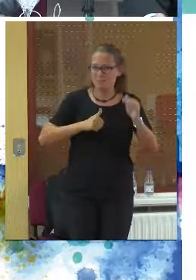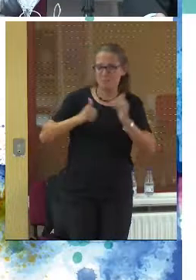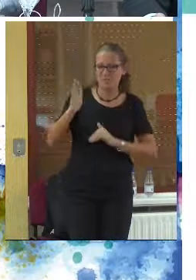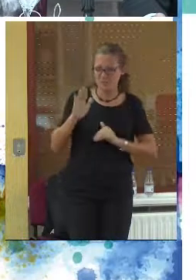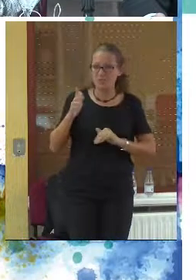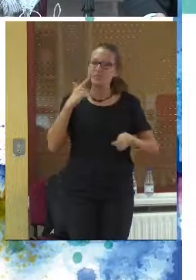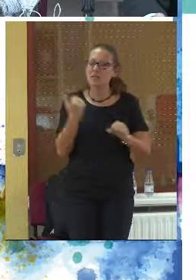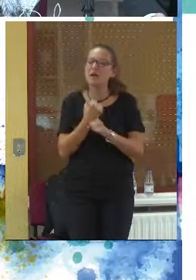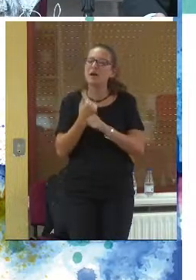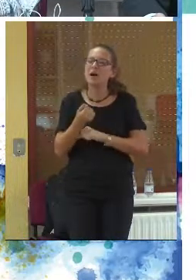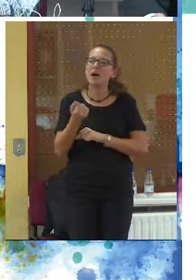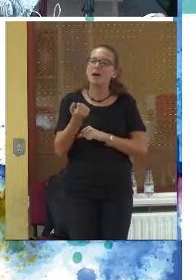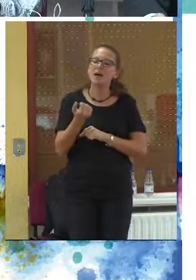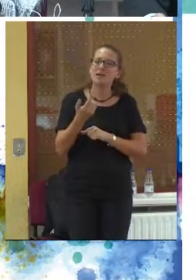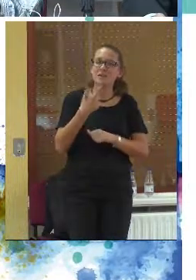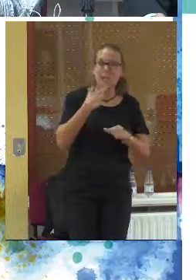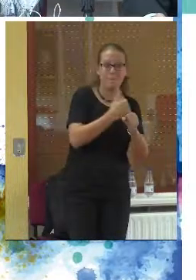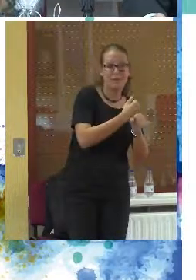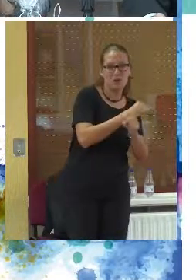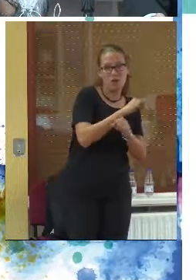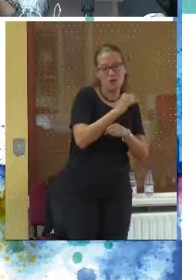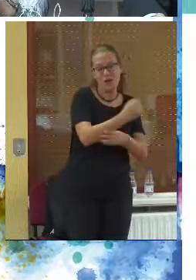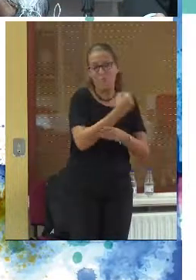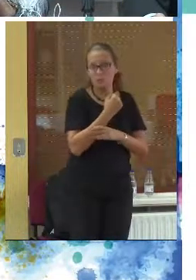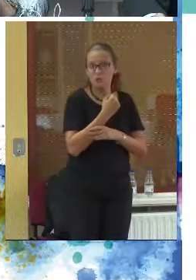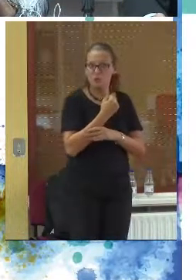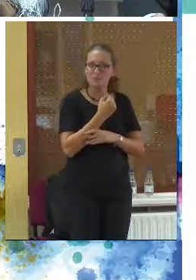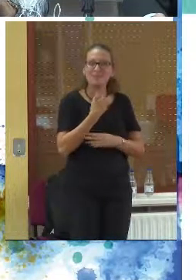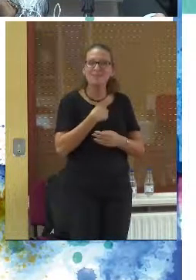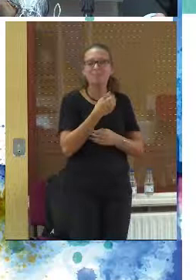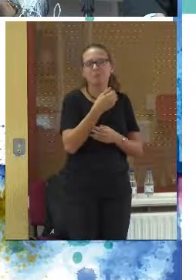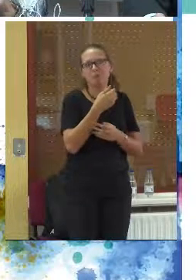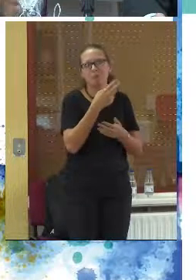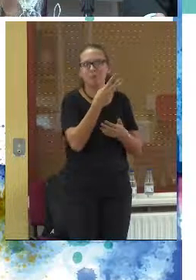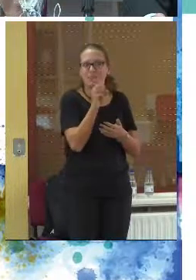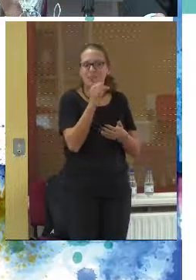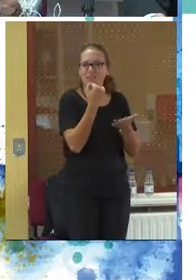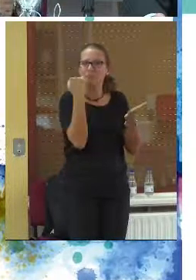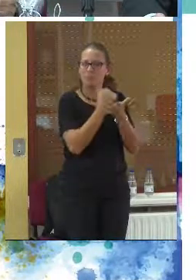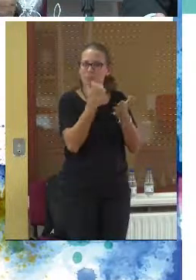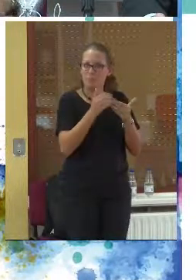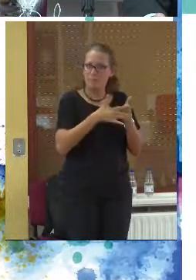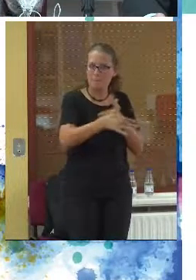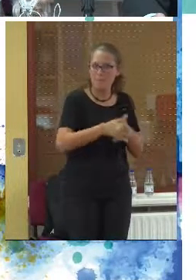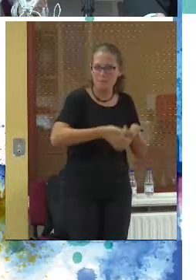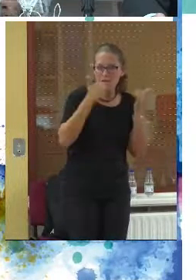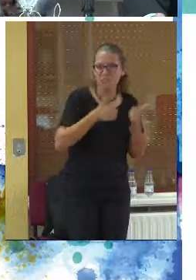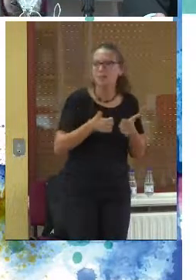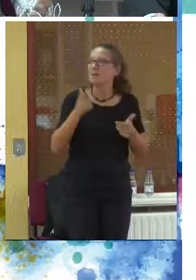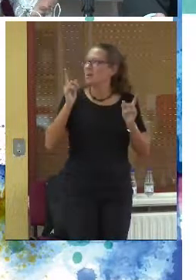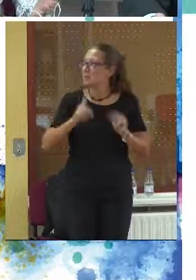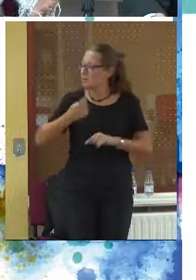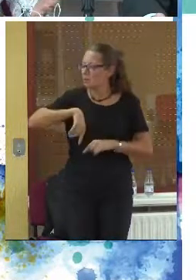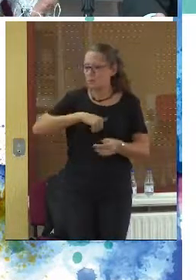30 entities registered under our platform, by the way, and we have generated different